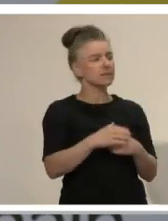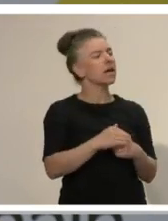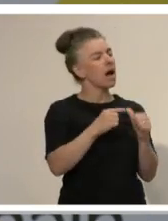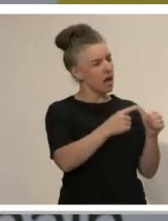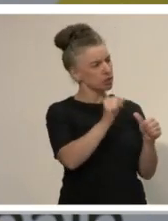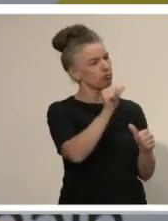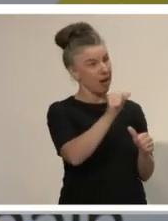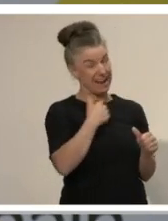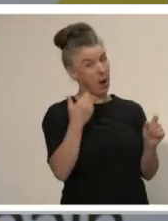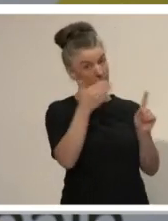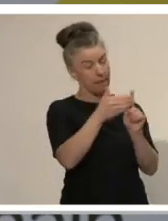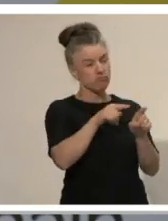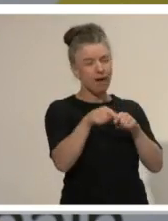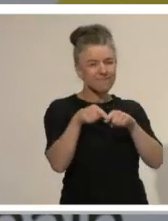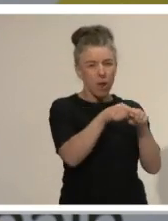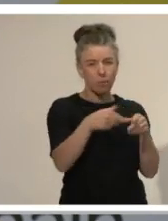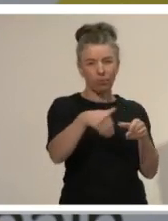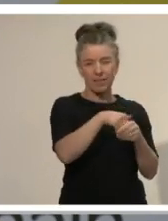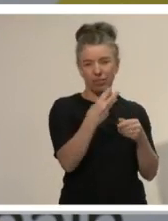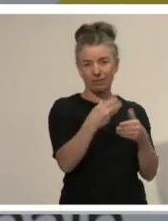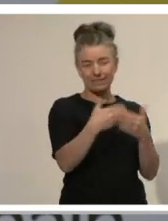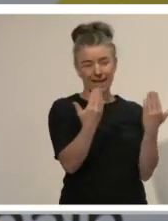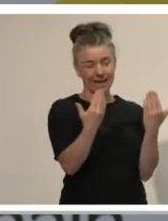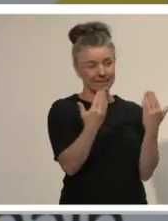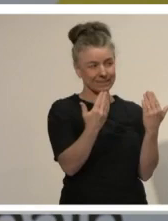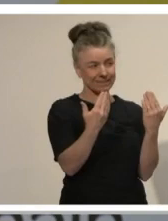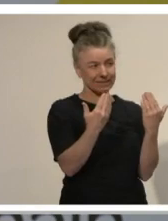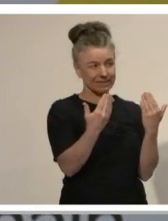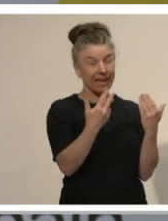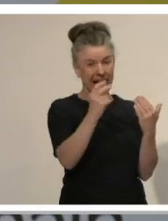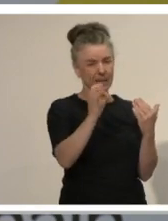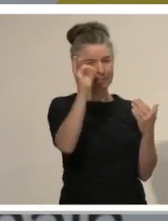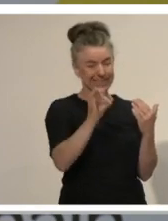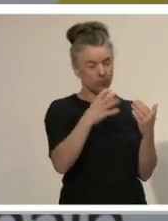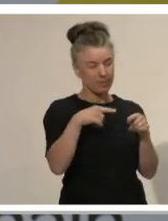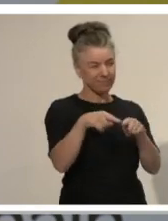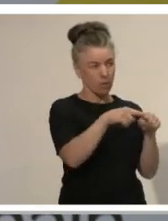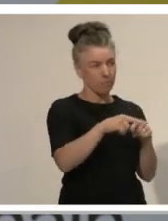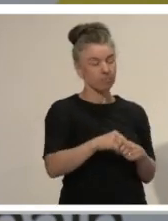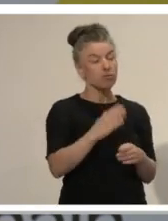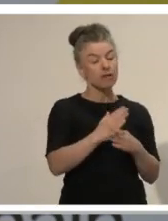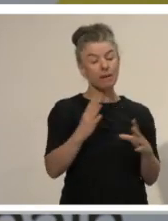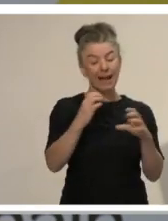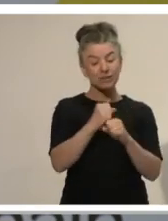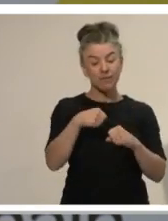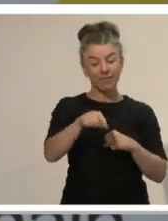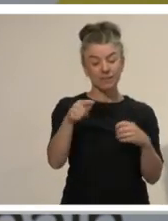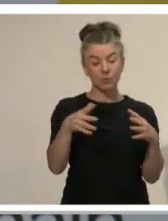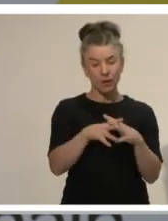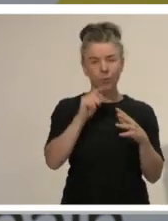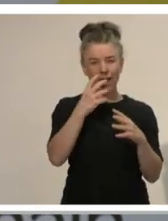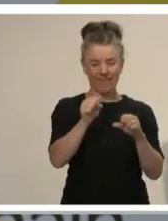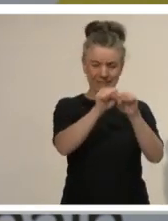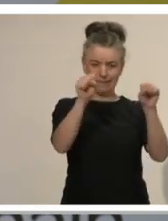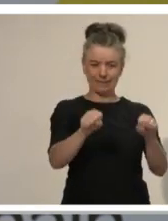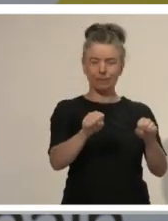what we're aiming to get to. It will continue to evolve and develop, but by the end of this week, we're going to have the platform there to be able to do the